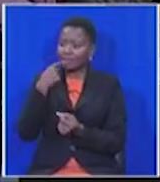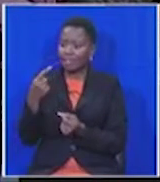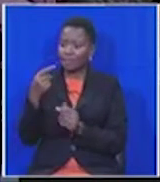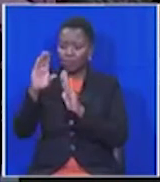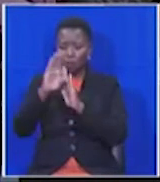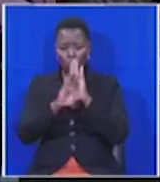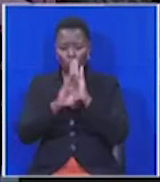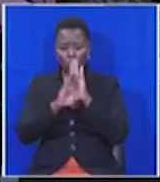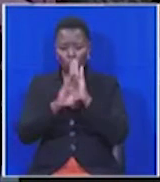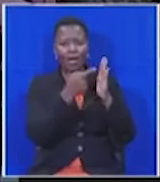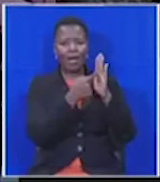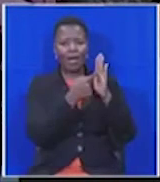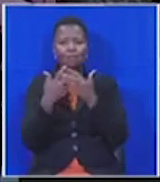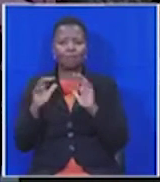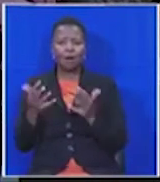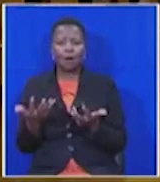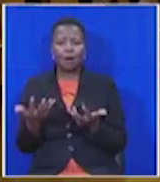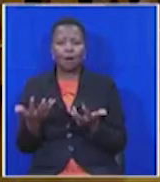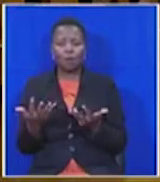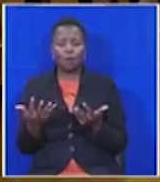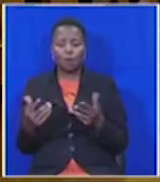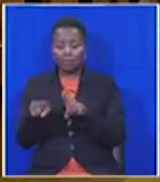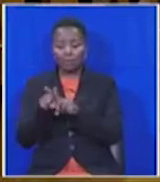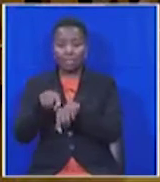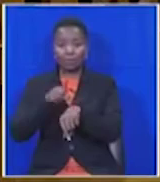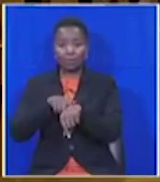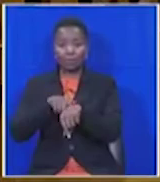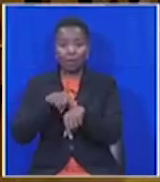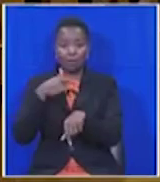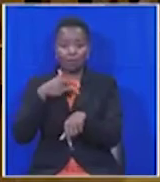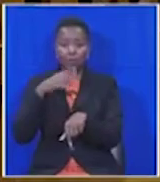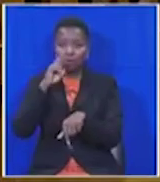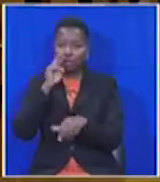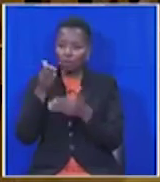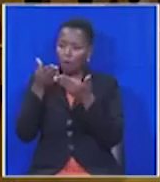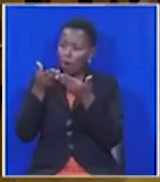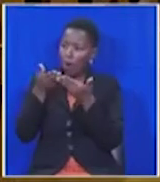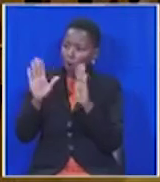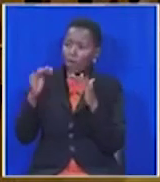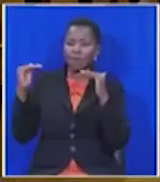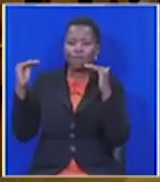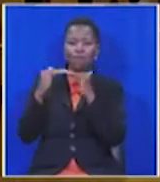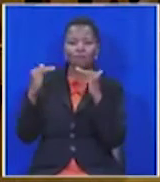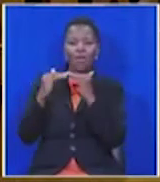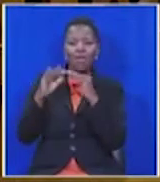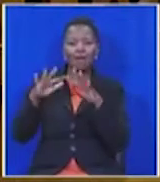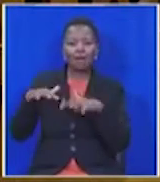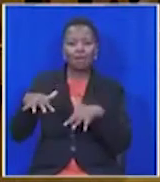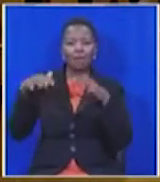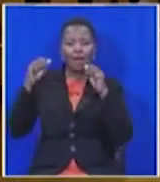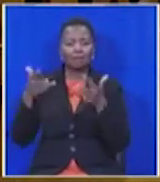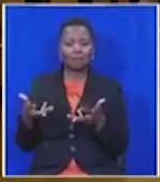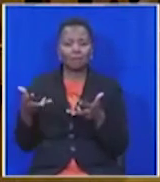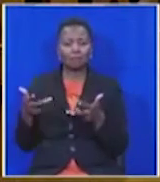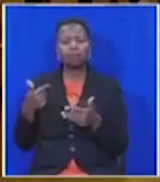rights and still make it a fair and open and democratic Parliament? And I must say that I think that we